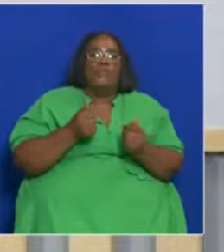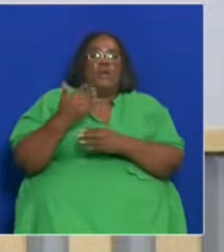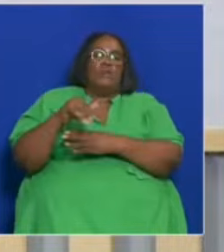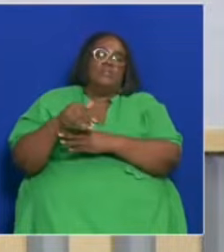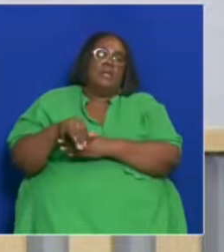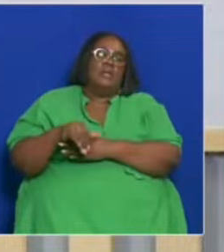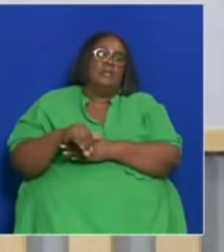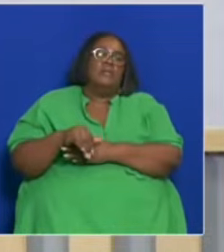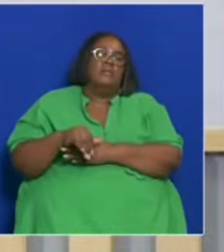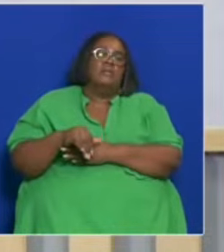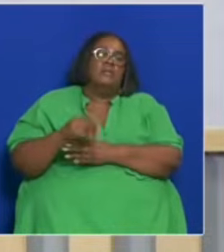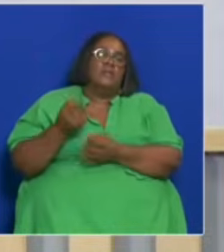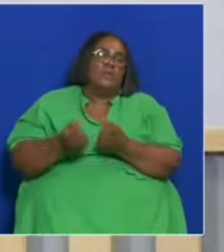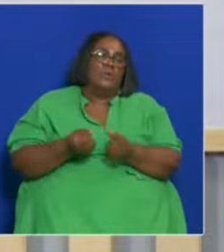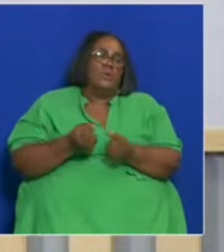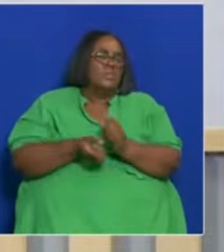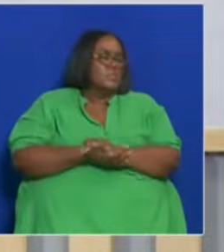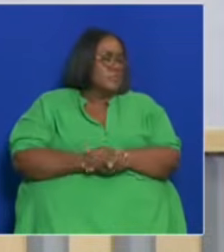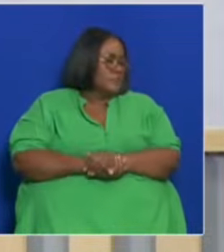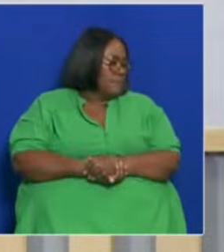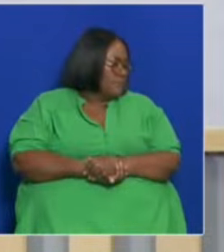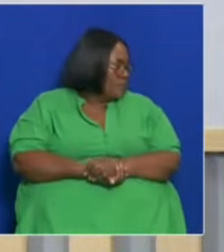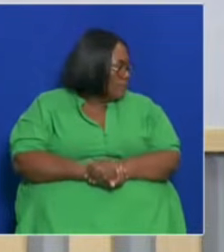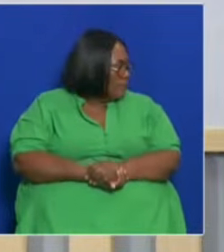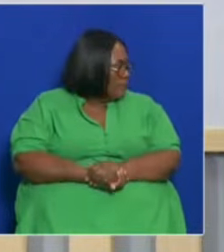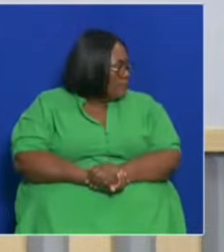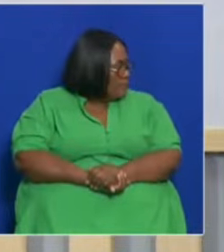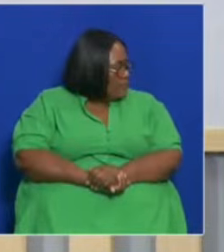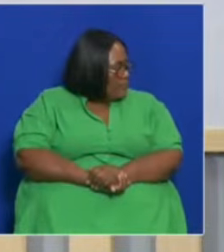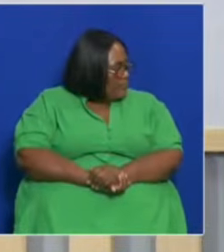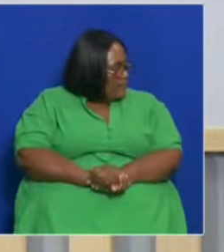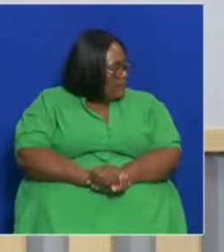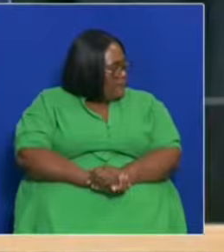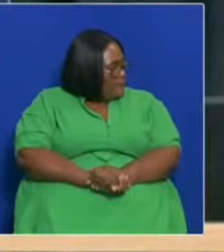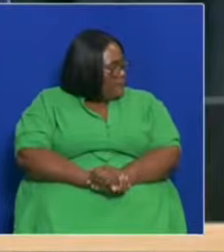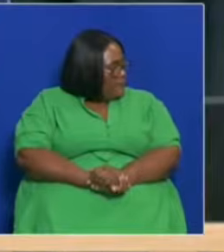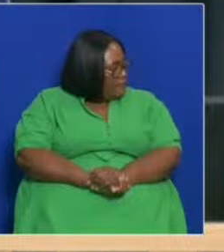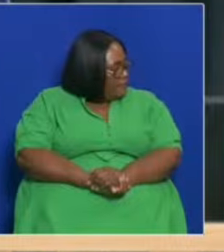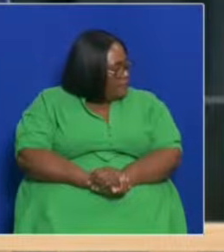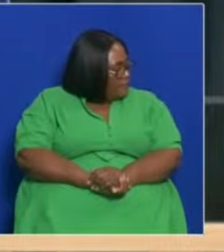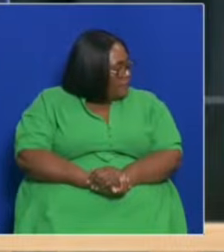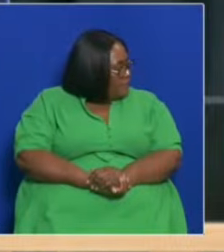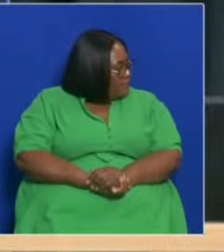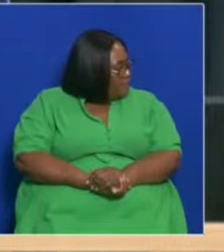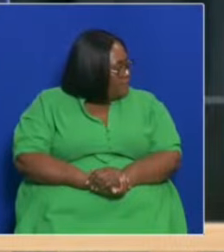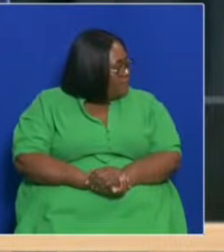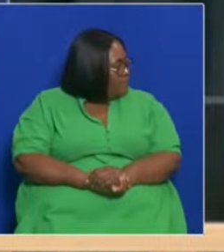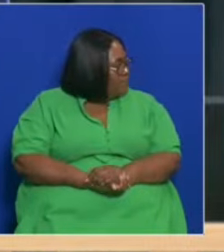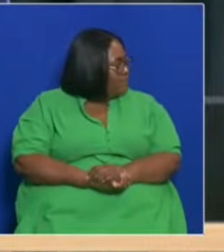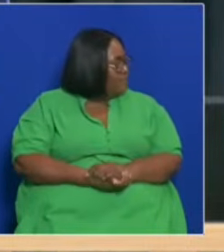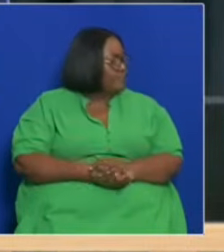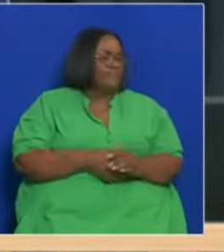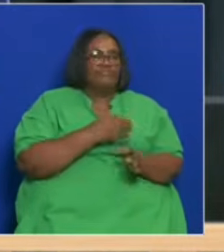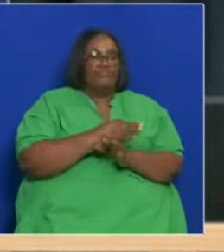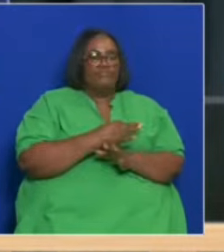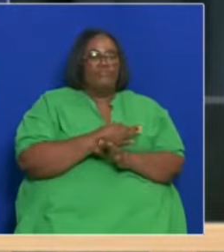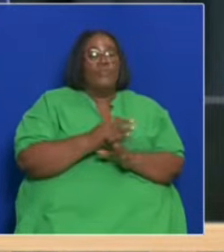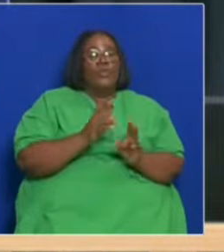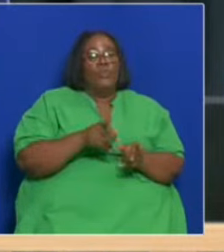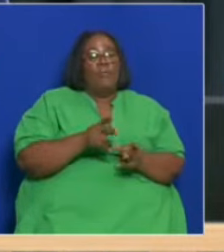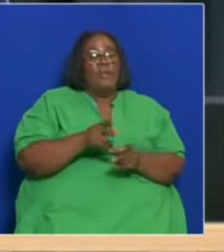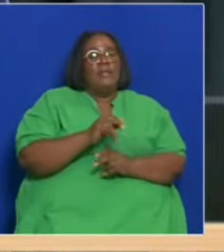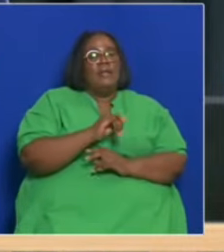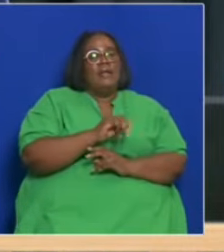Mr. Sesoko, in the normal course, IDEC and NPA, they account to the Minister